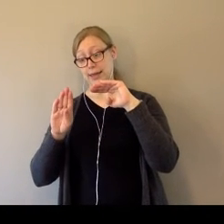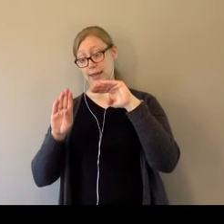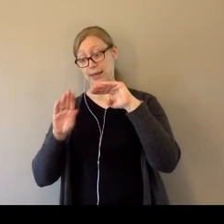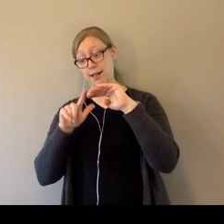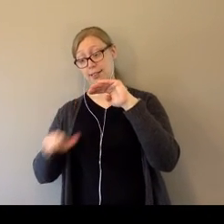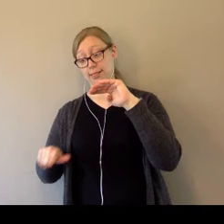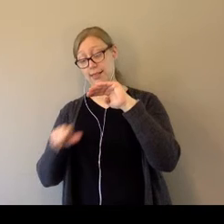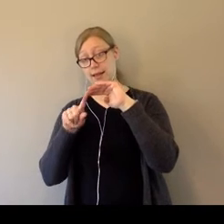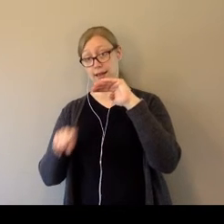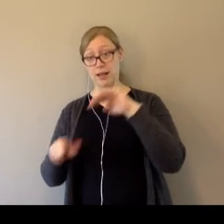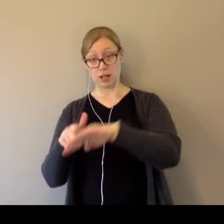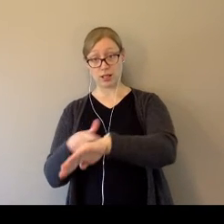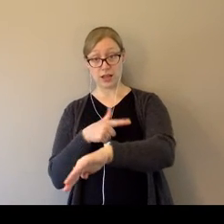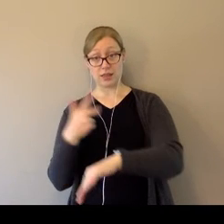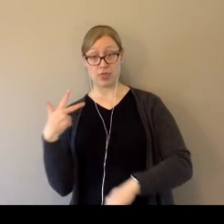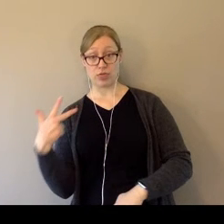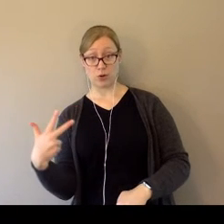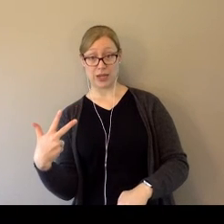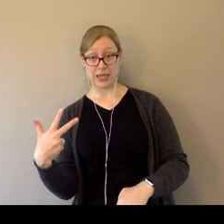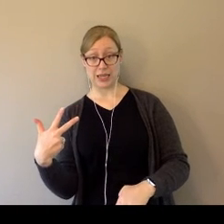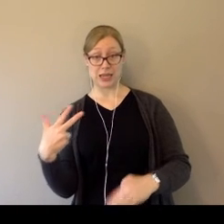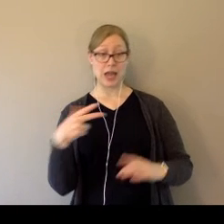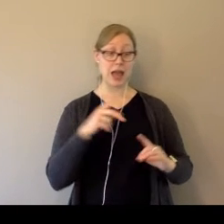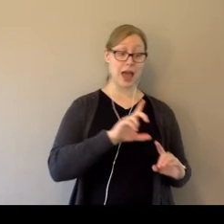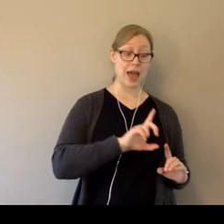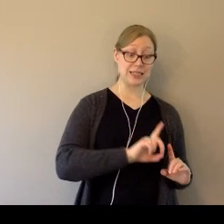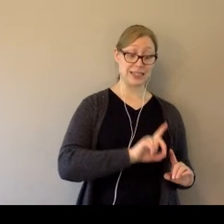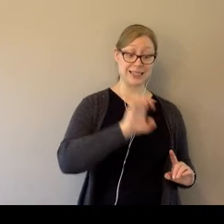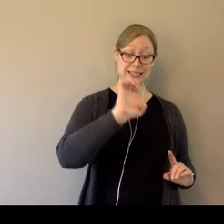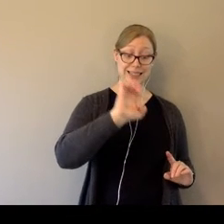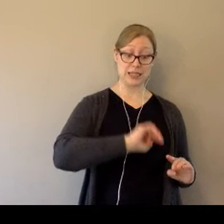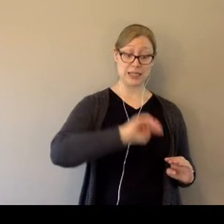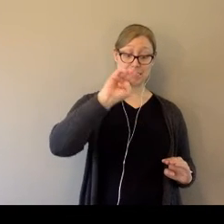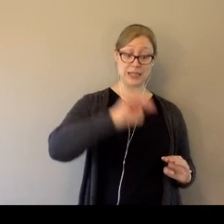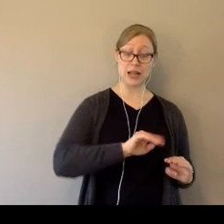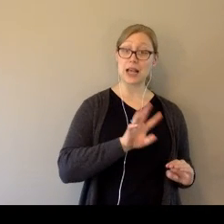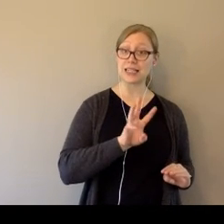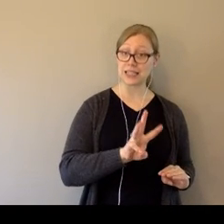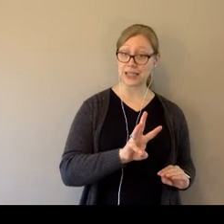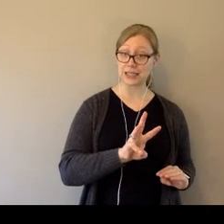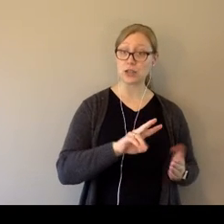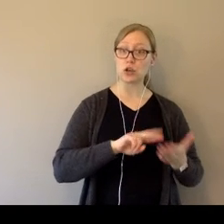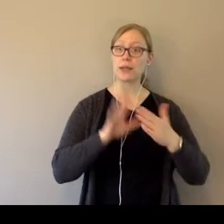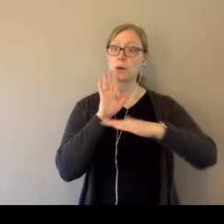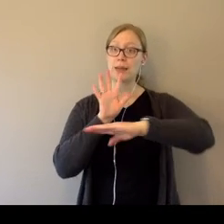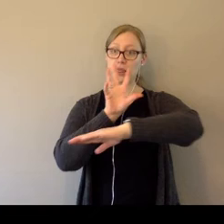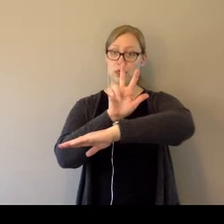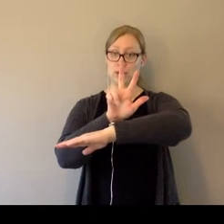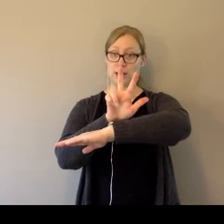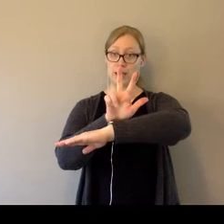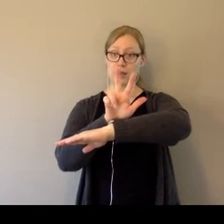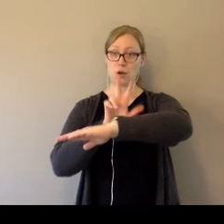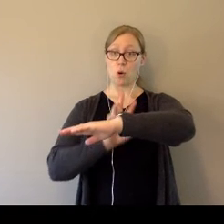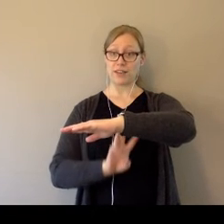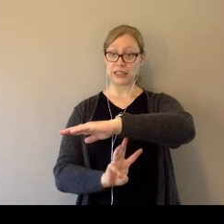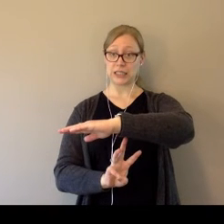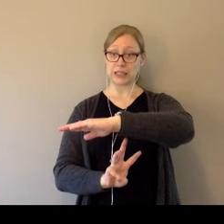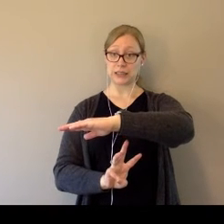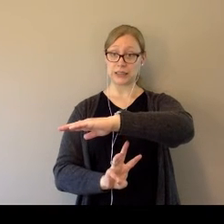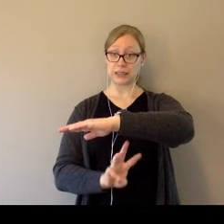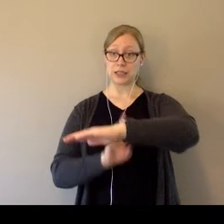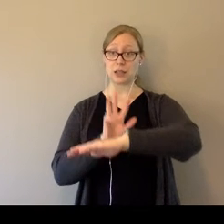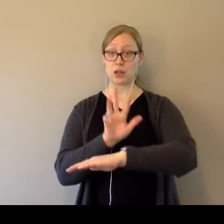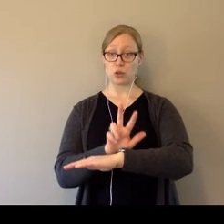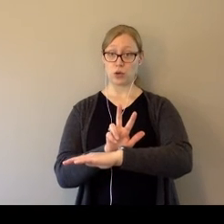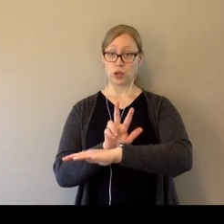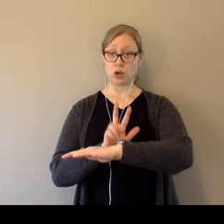DE has a length of 6. So I have 3 over 6. And so the similarity ratio from